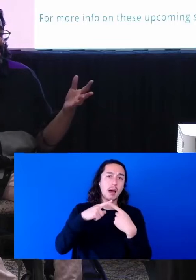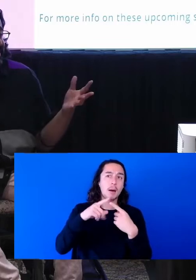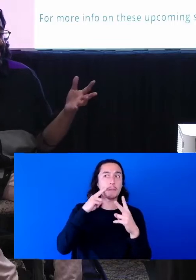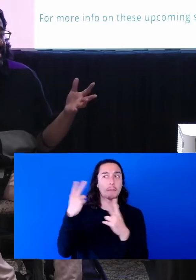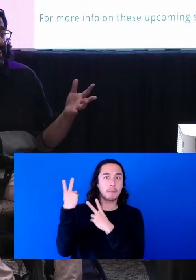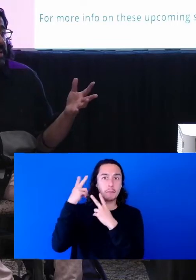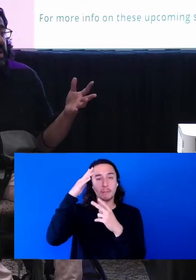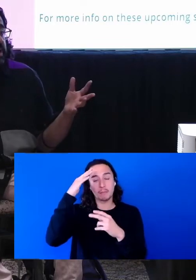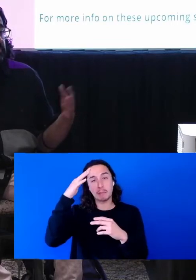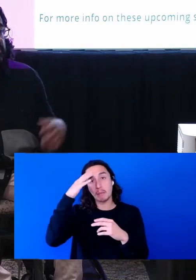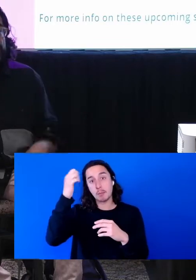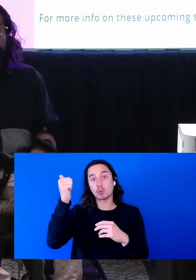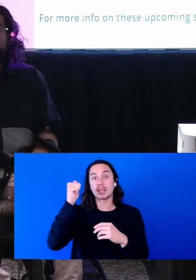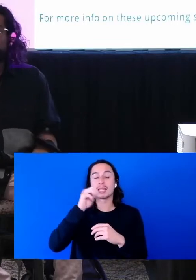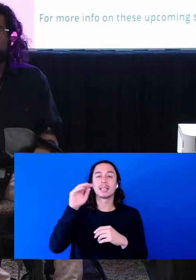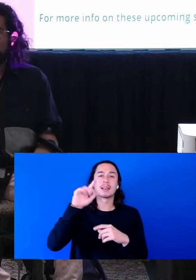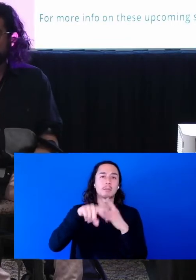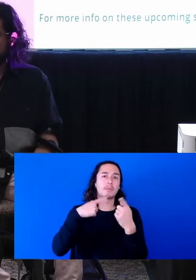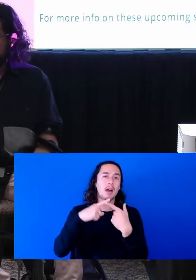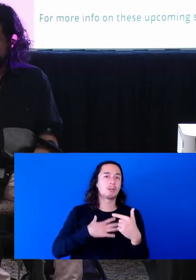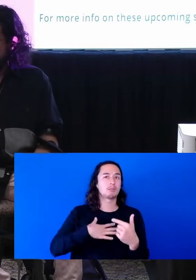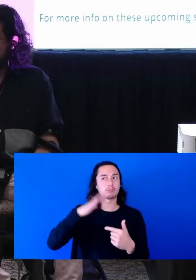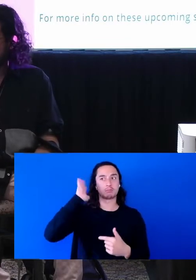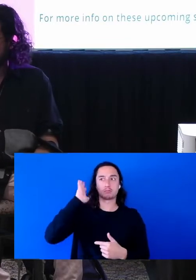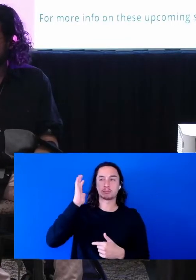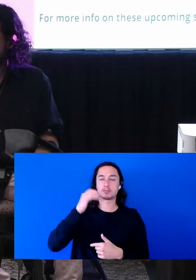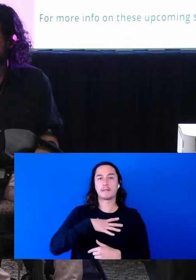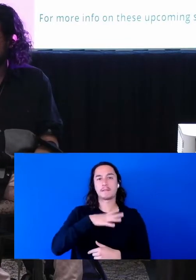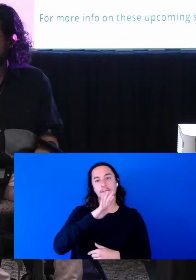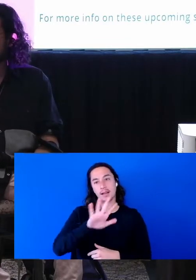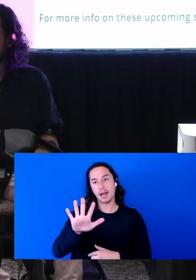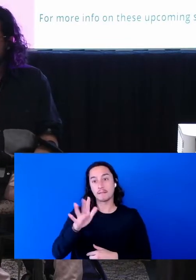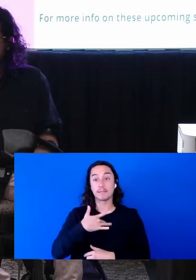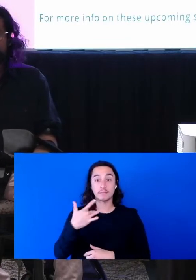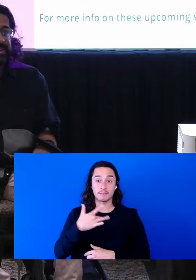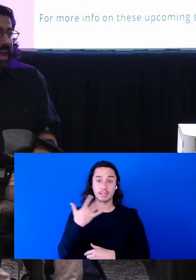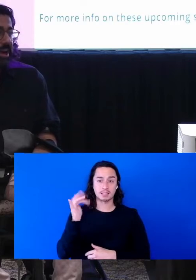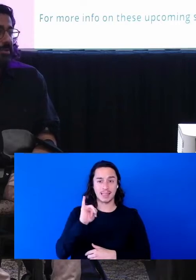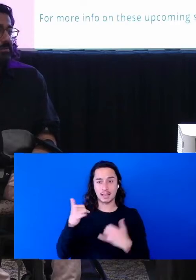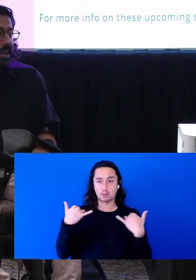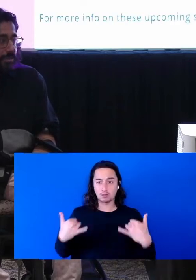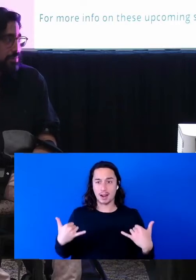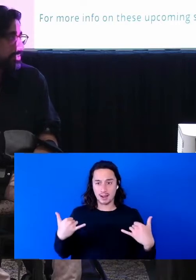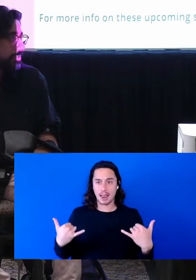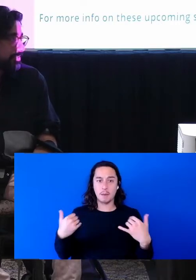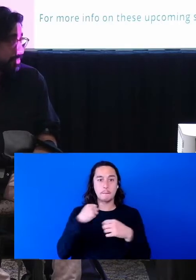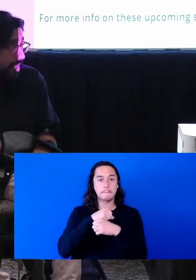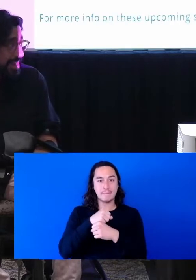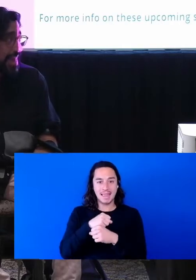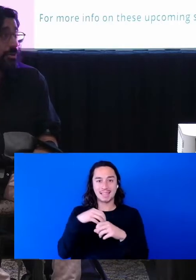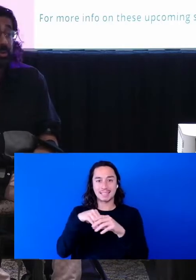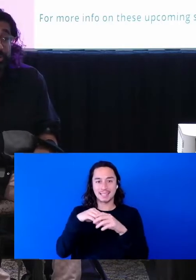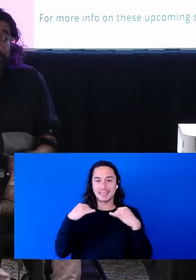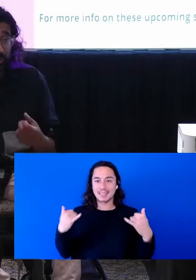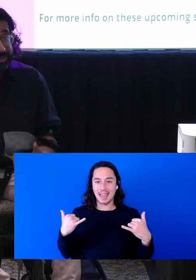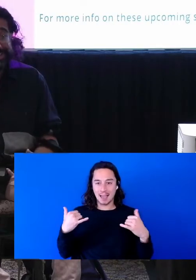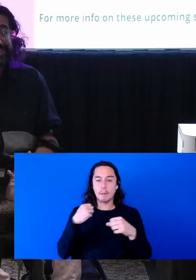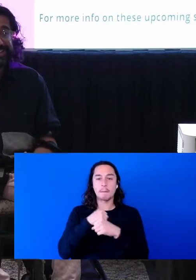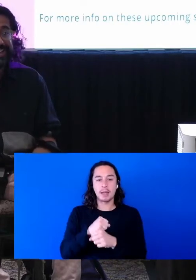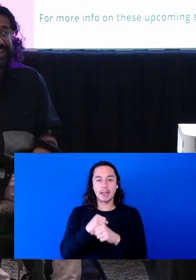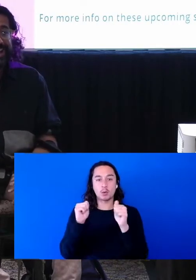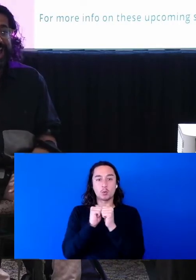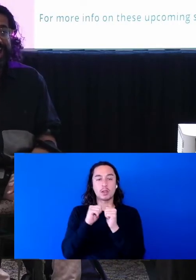it's about me as a kid, the show feels of right now. It was made in the now, it was made with the tools of right now,